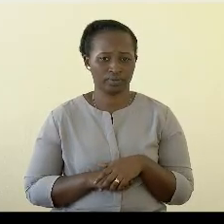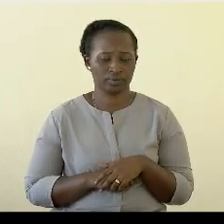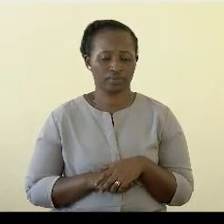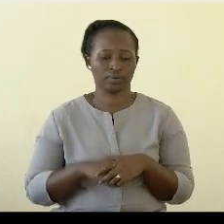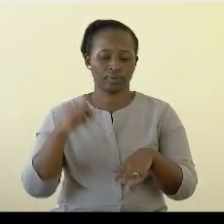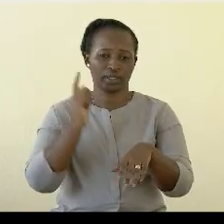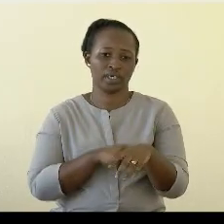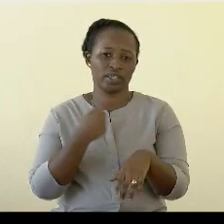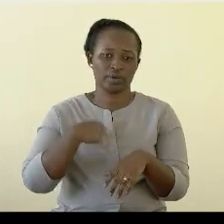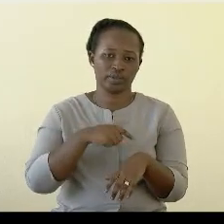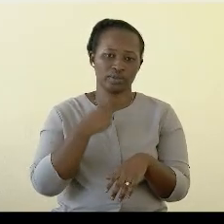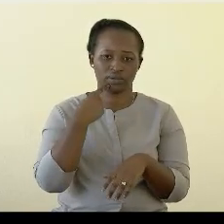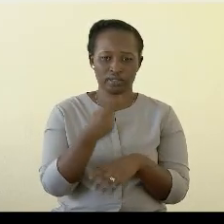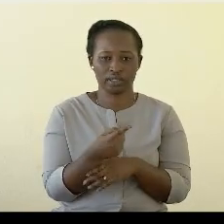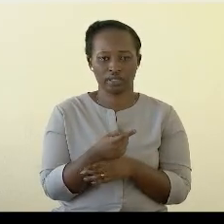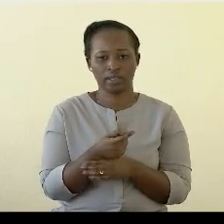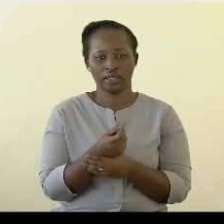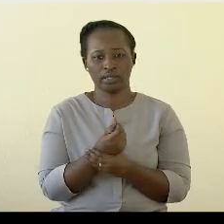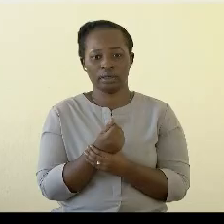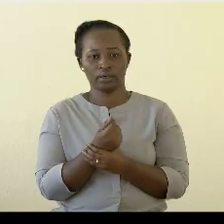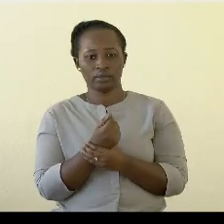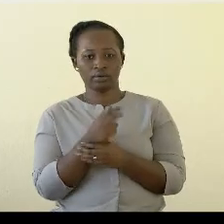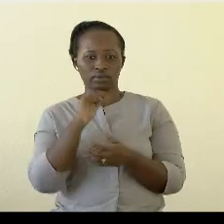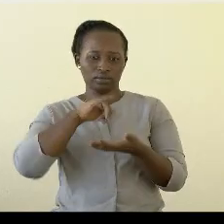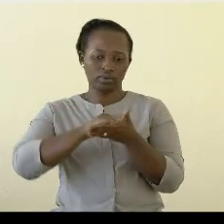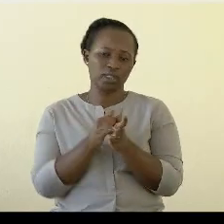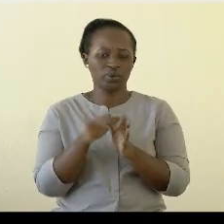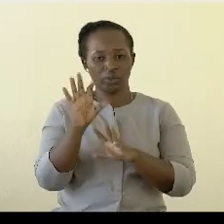When we say natural selection, it doesn't mean